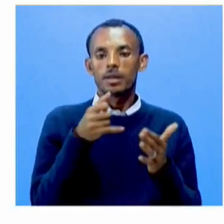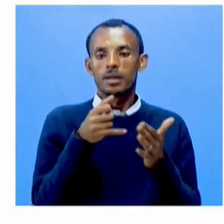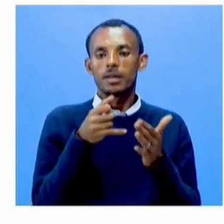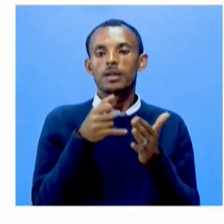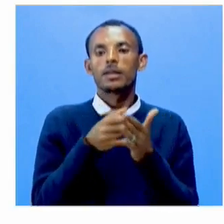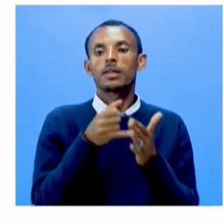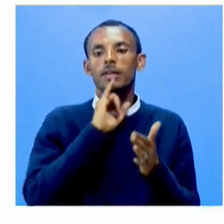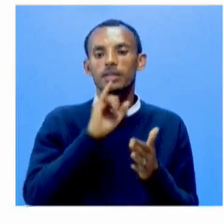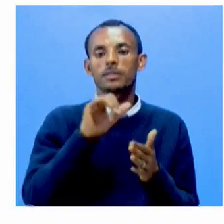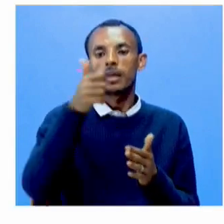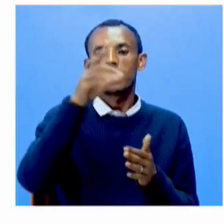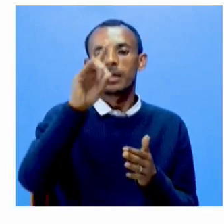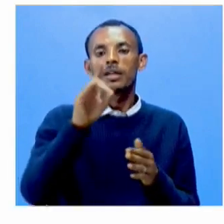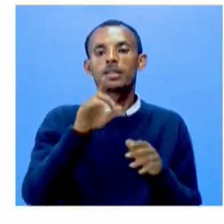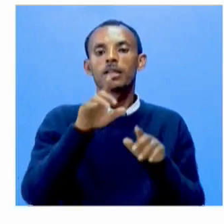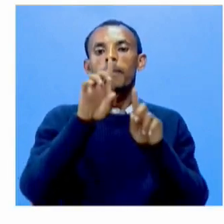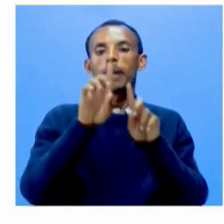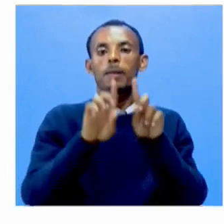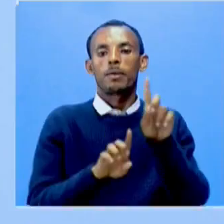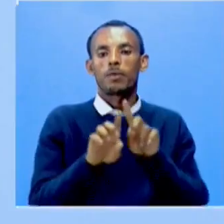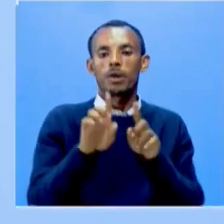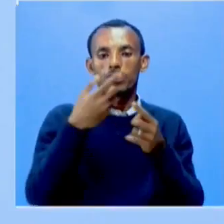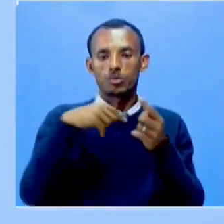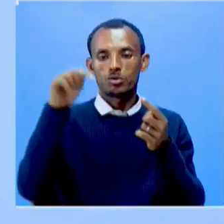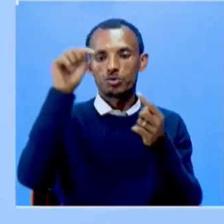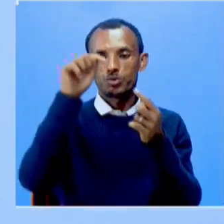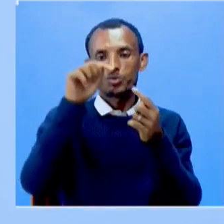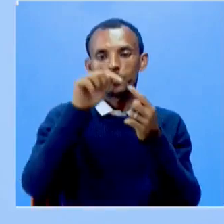This AD is perpendicular to